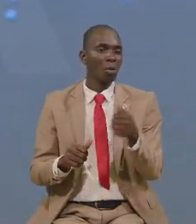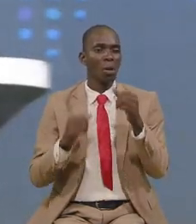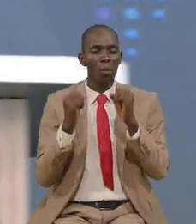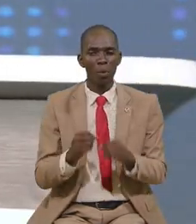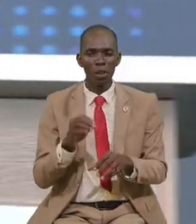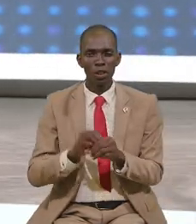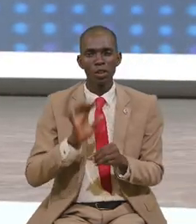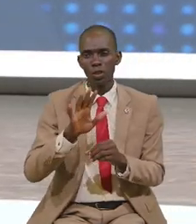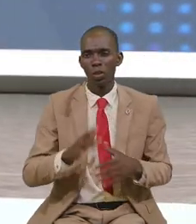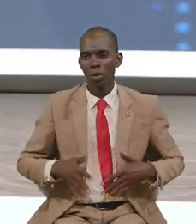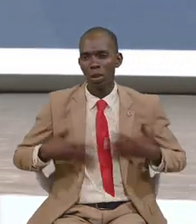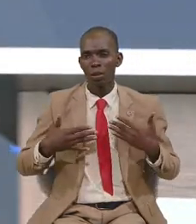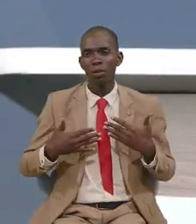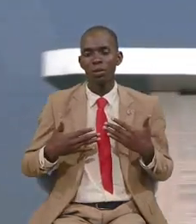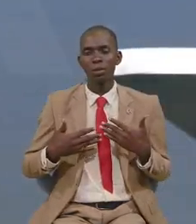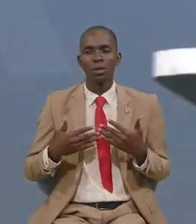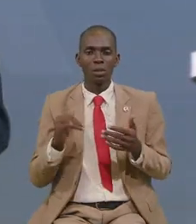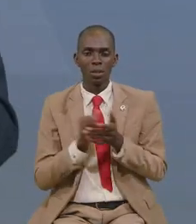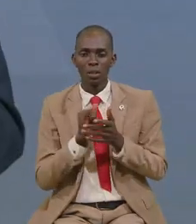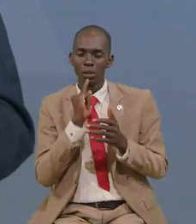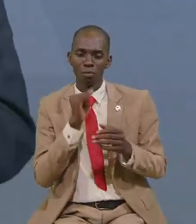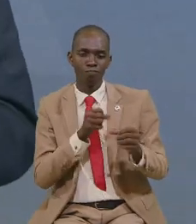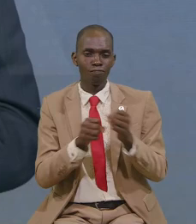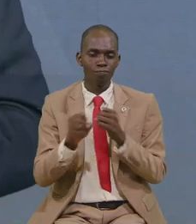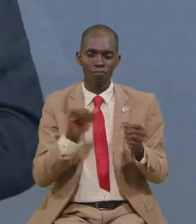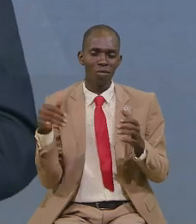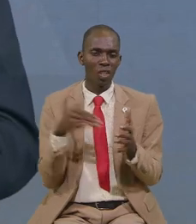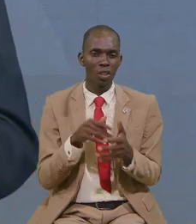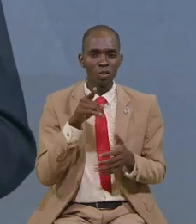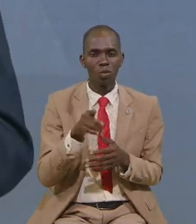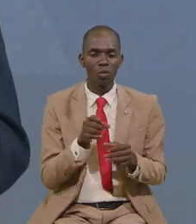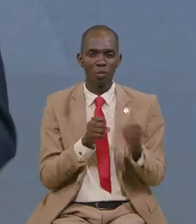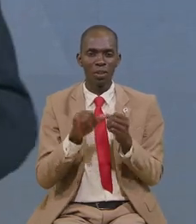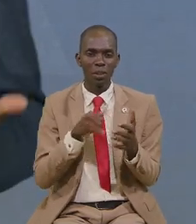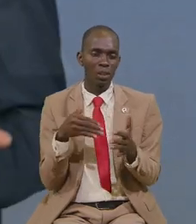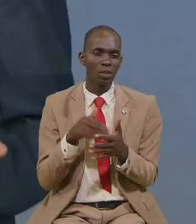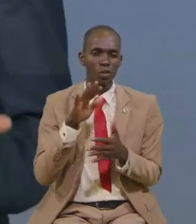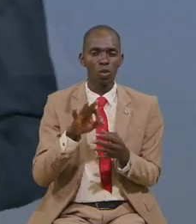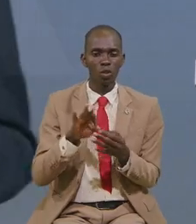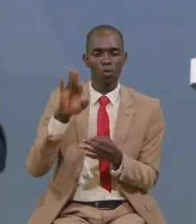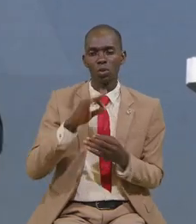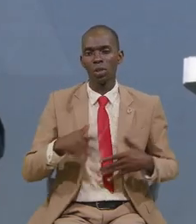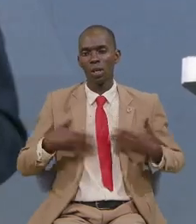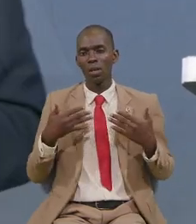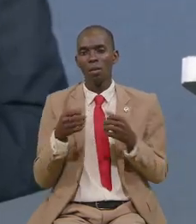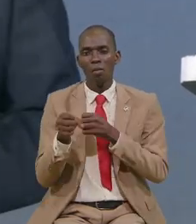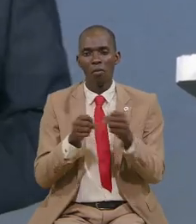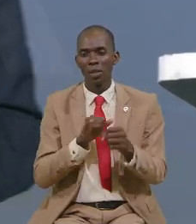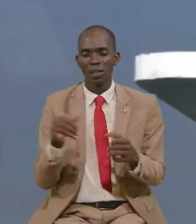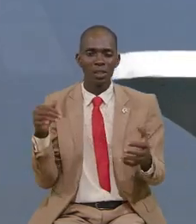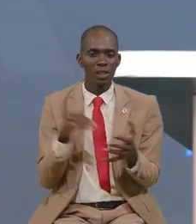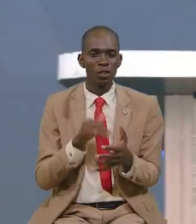life militating against you, against your spiritual life, against your